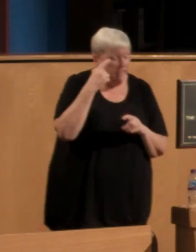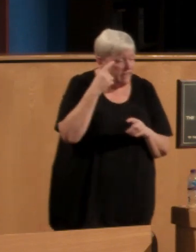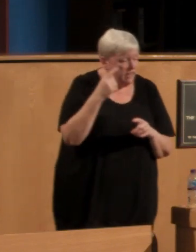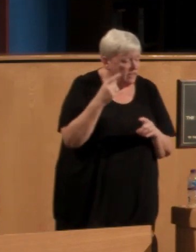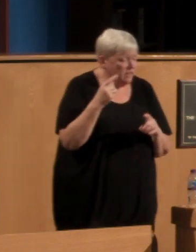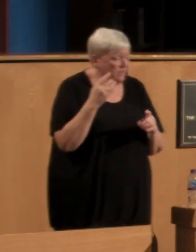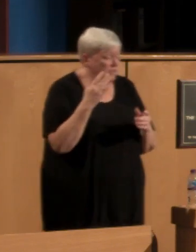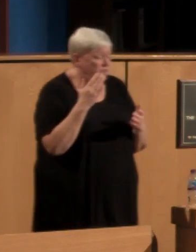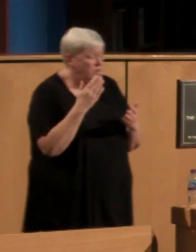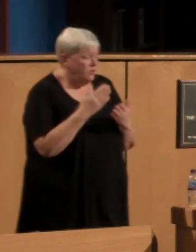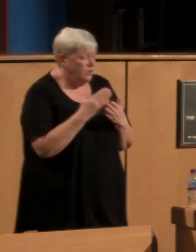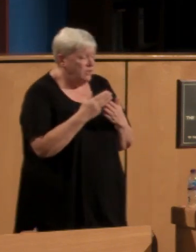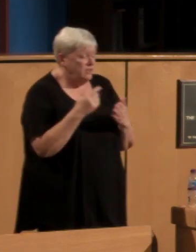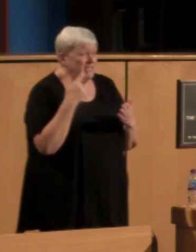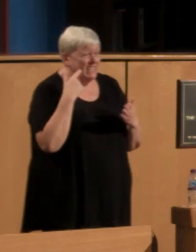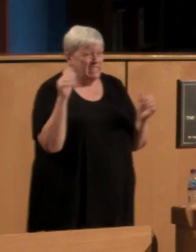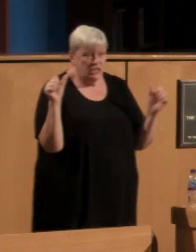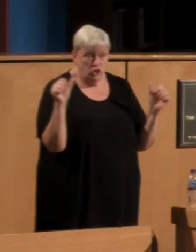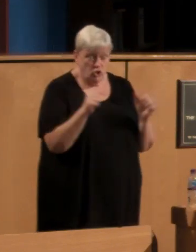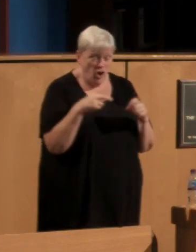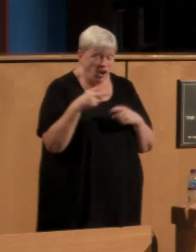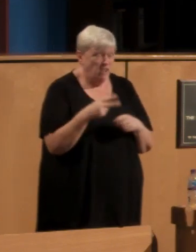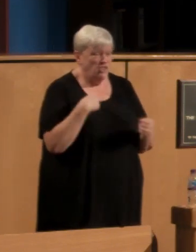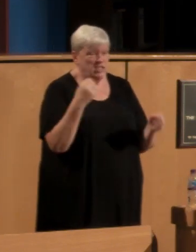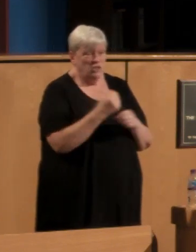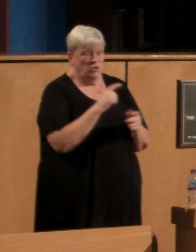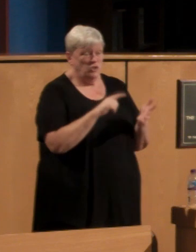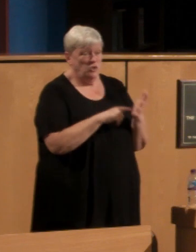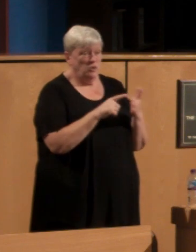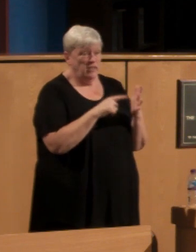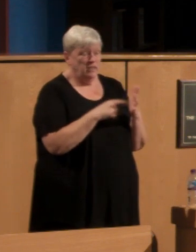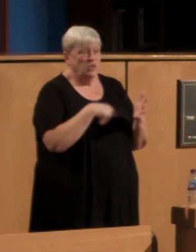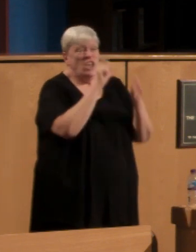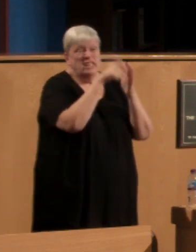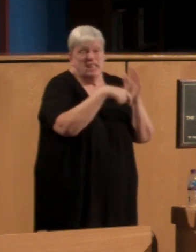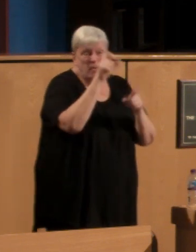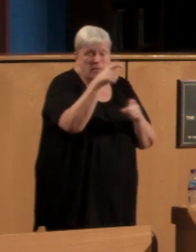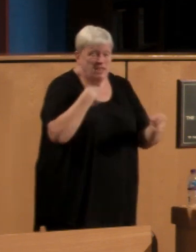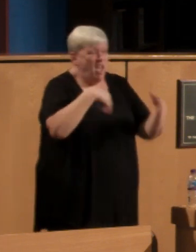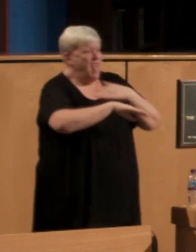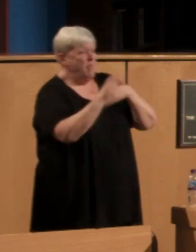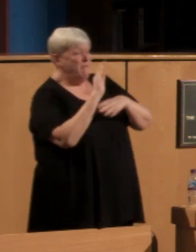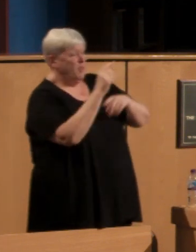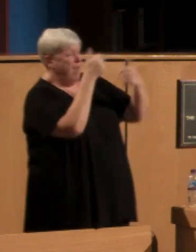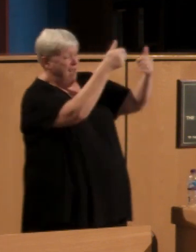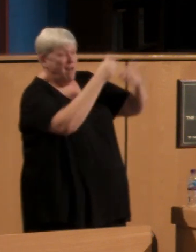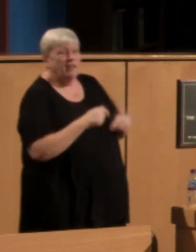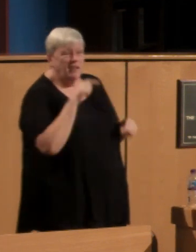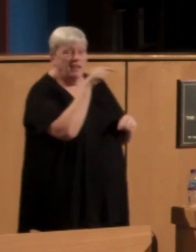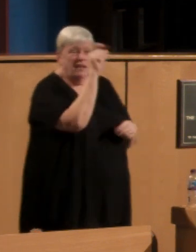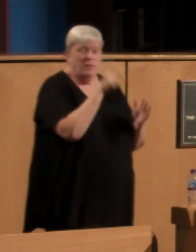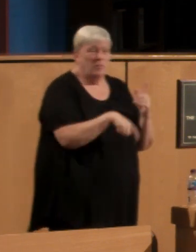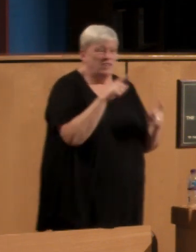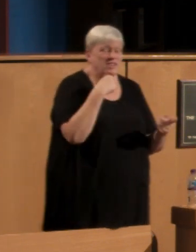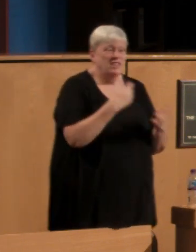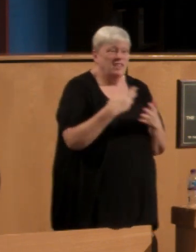conservative horror, it can be an easy shortcut for them to just like plonk a disabled person in the film or the book or whatever, and just like they're